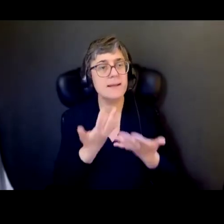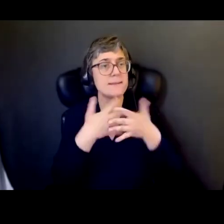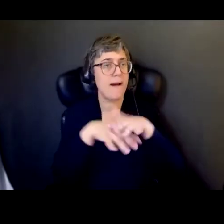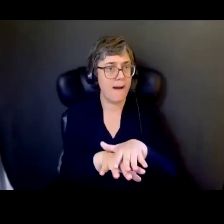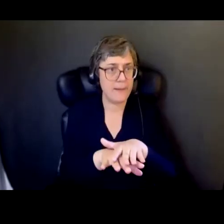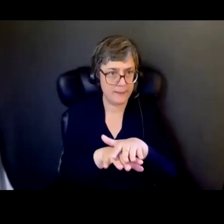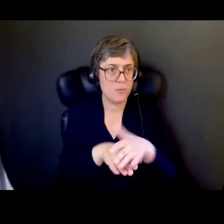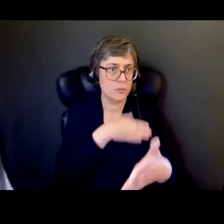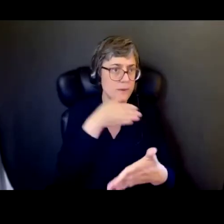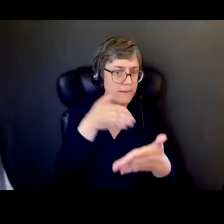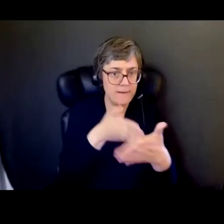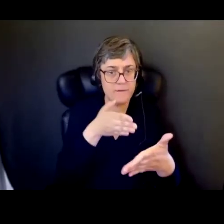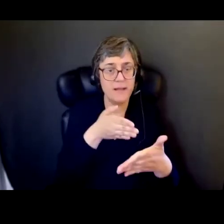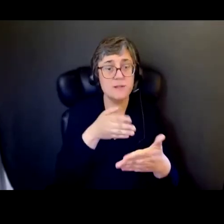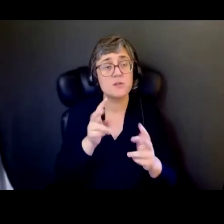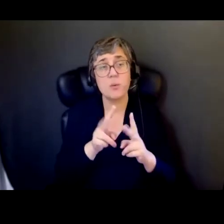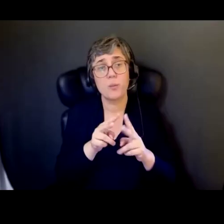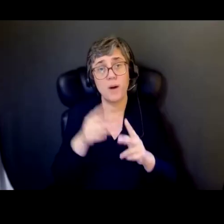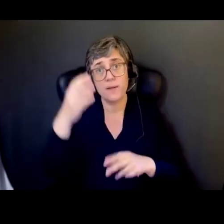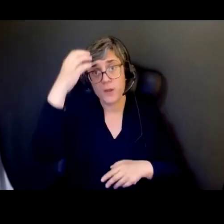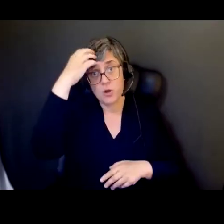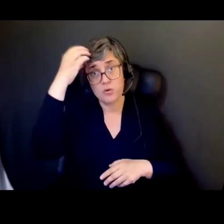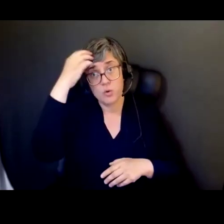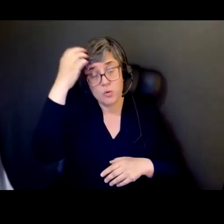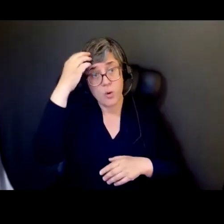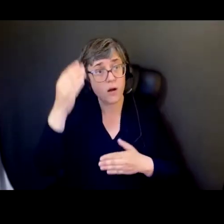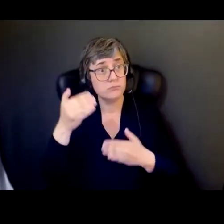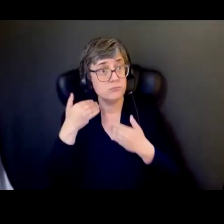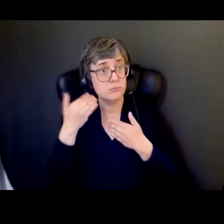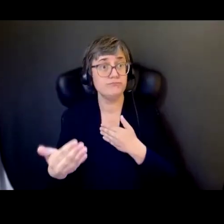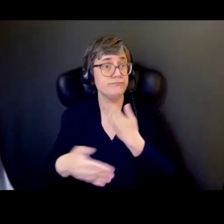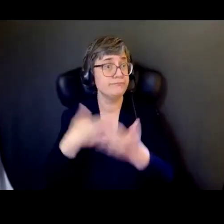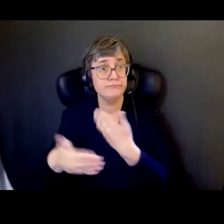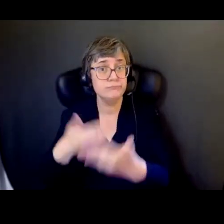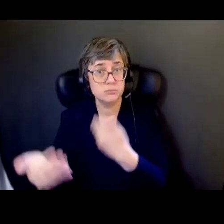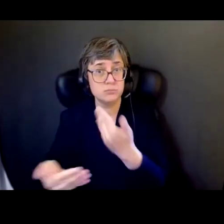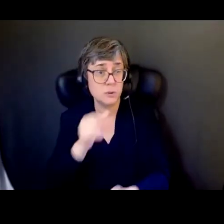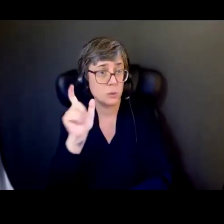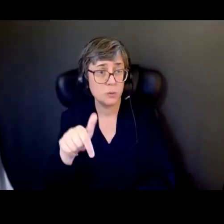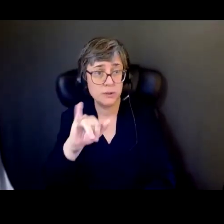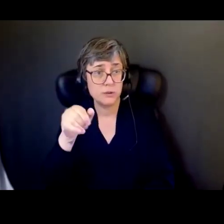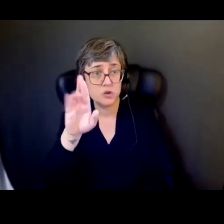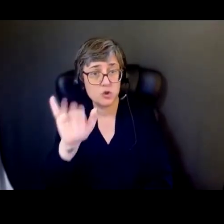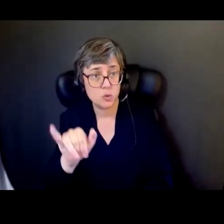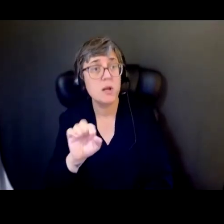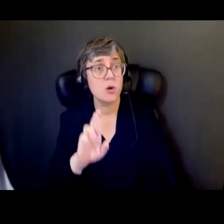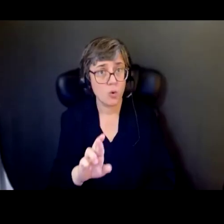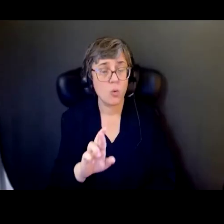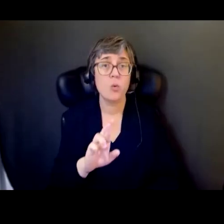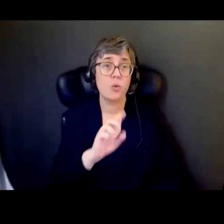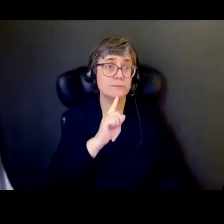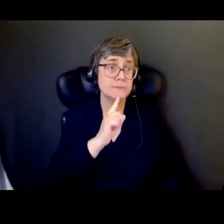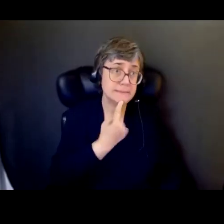by indictment. And in those latter, more serious cases, the maximum penalty would be up to 10 years in